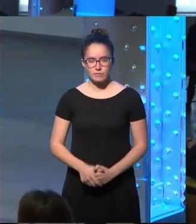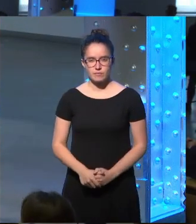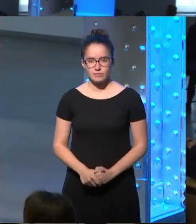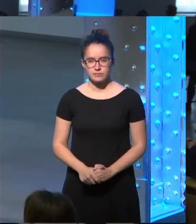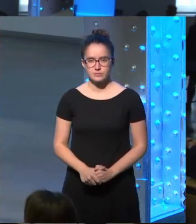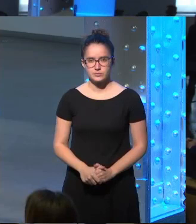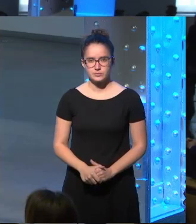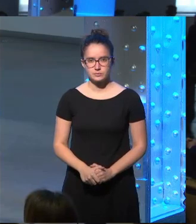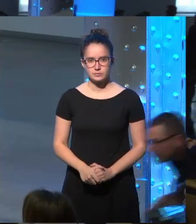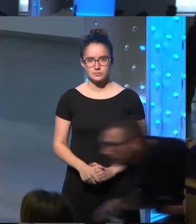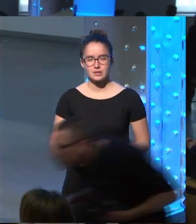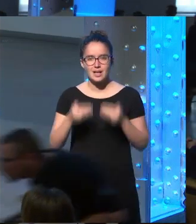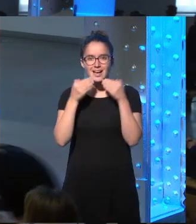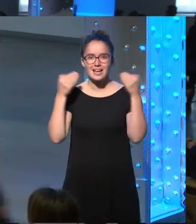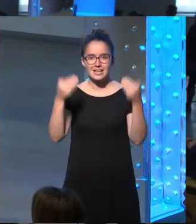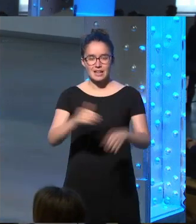Alberto Durán.